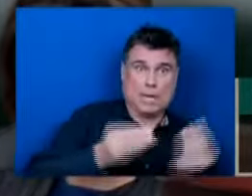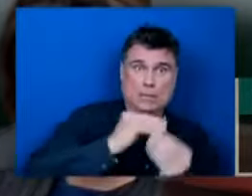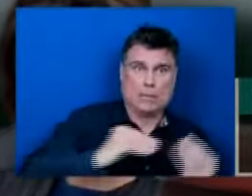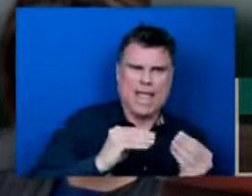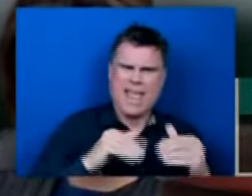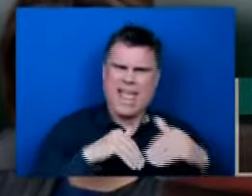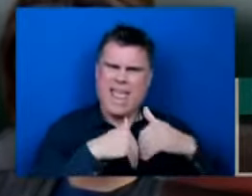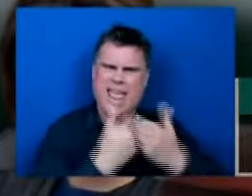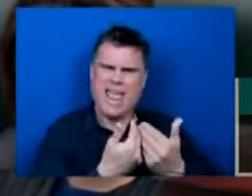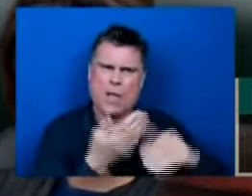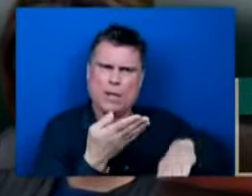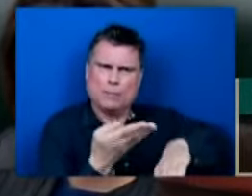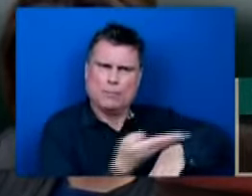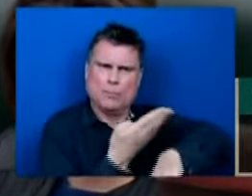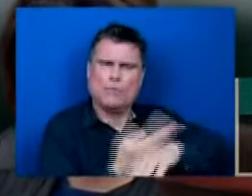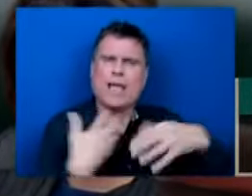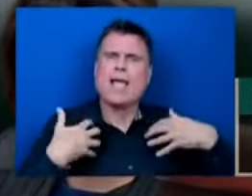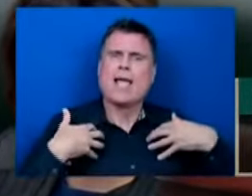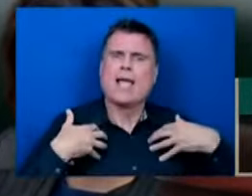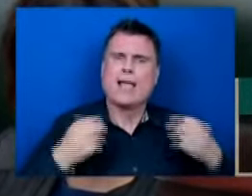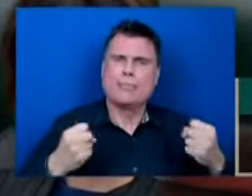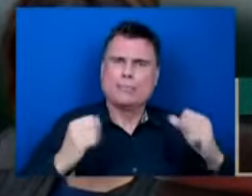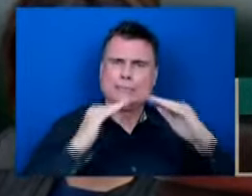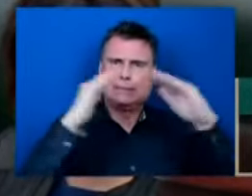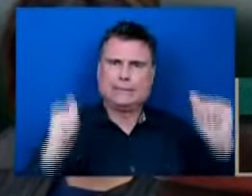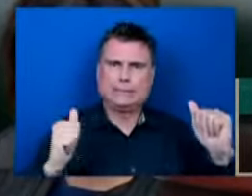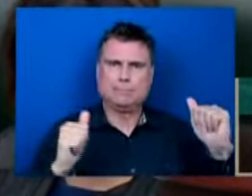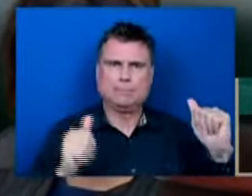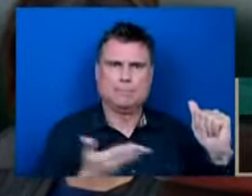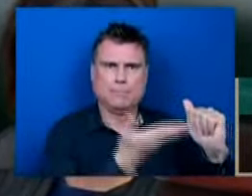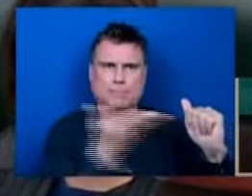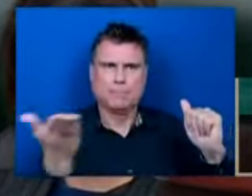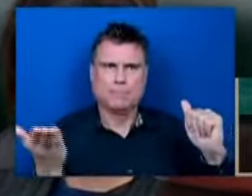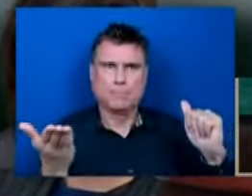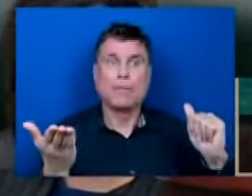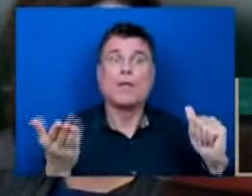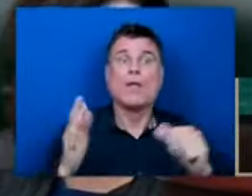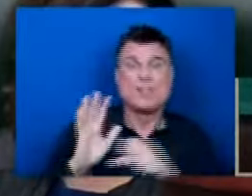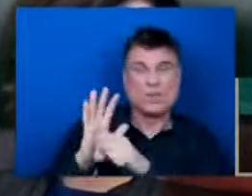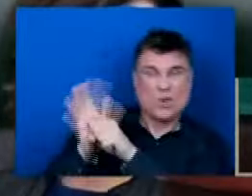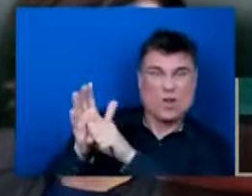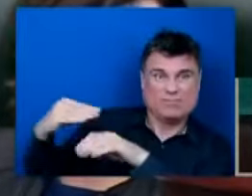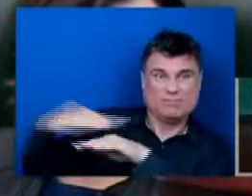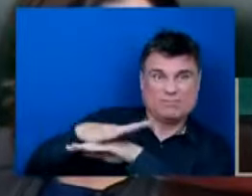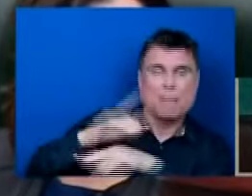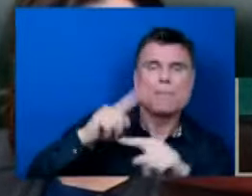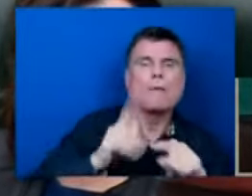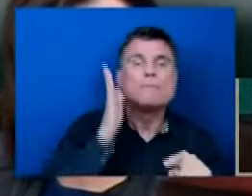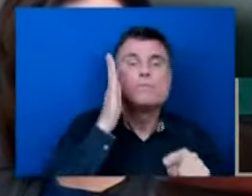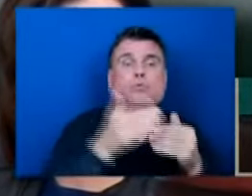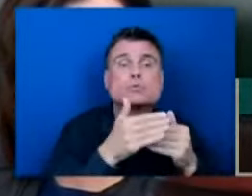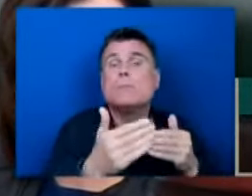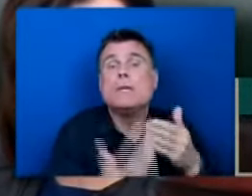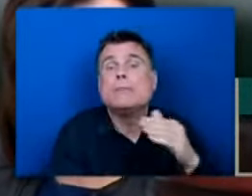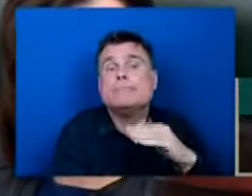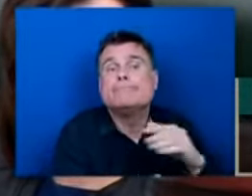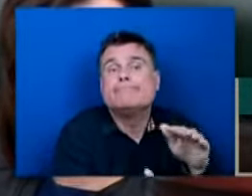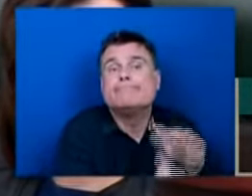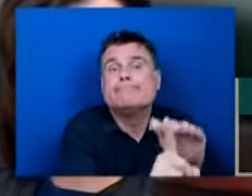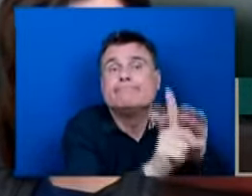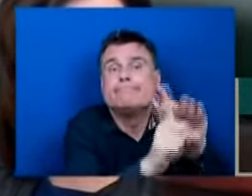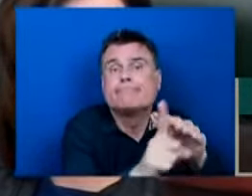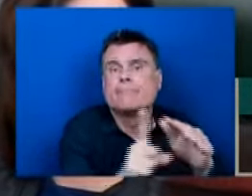with COVID and future inevitable healthcare challenges. In January of this year, the United Nurses of